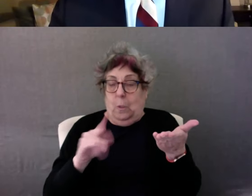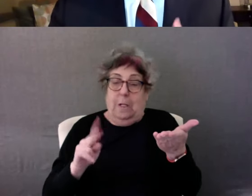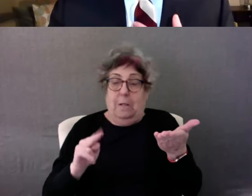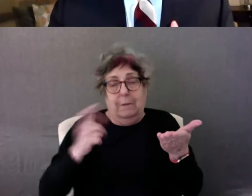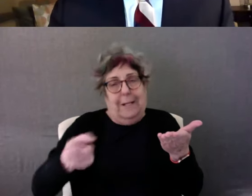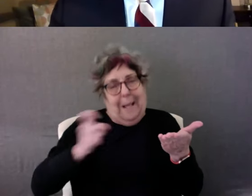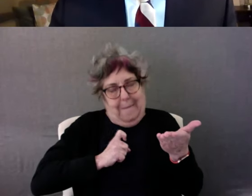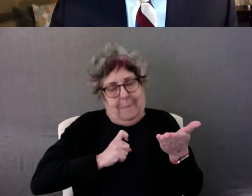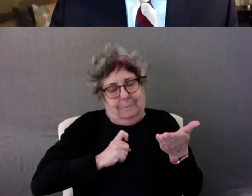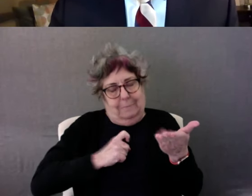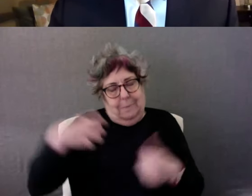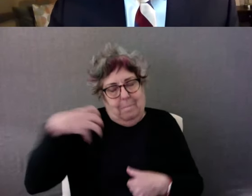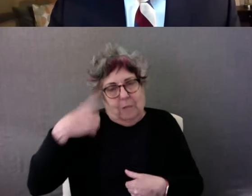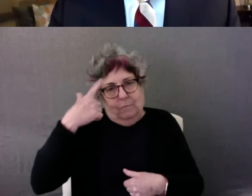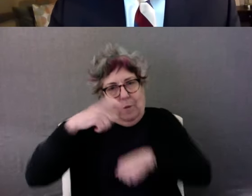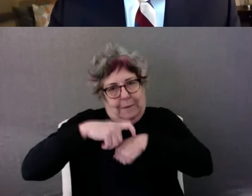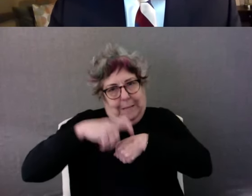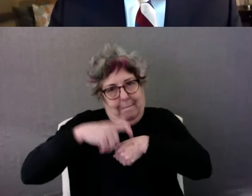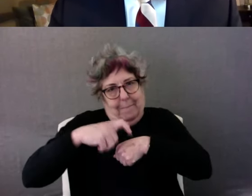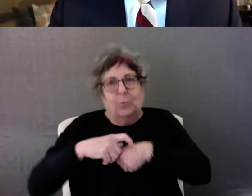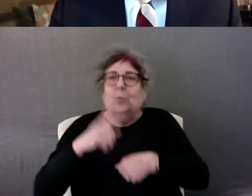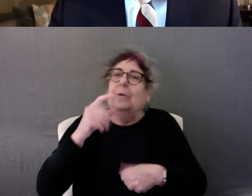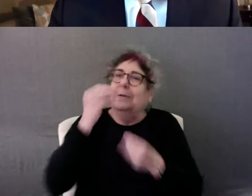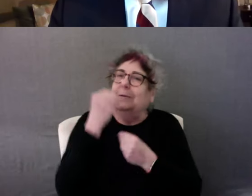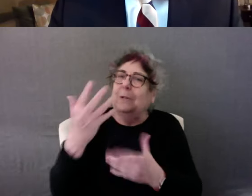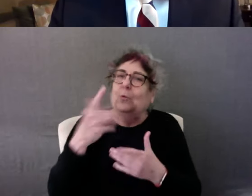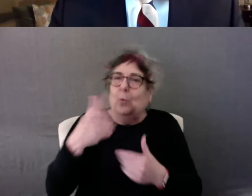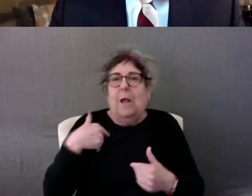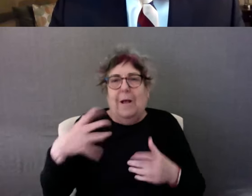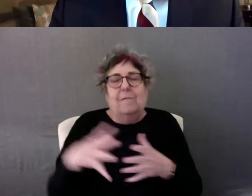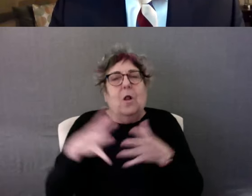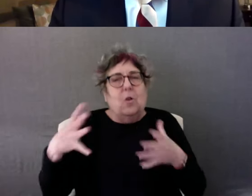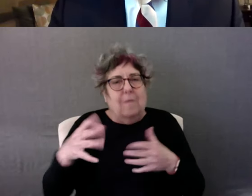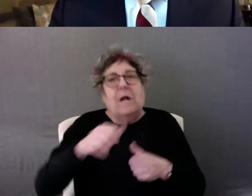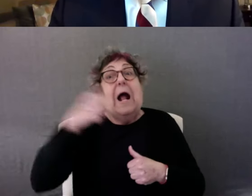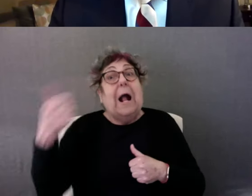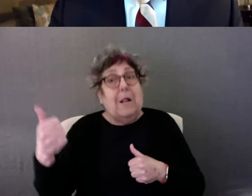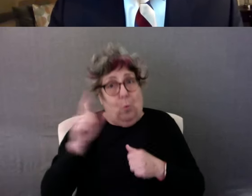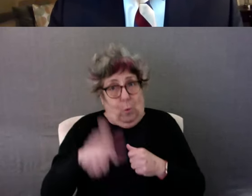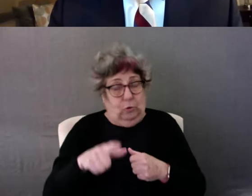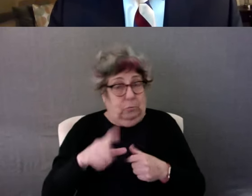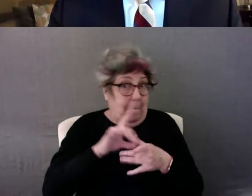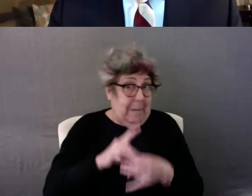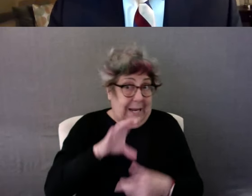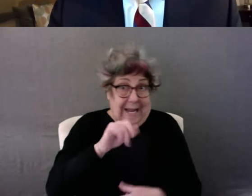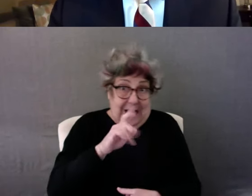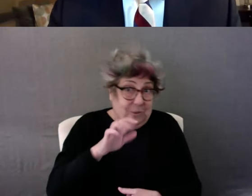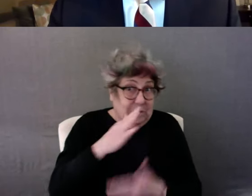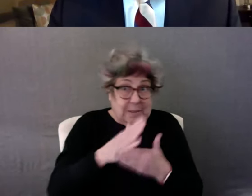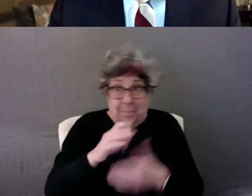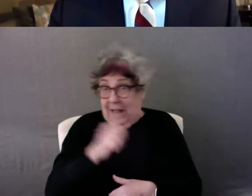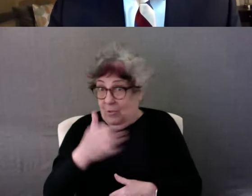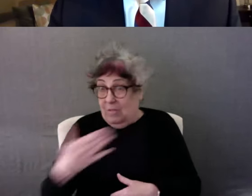like you to know that you have a number of other questions in the context of cancer and some other things, and maybe we can have you back at some